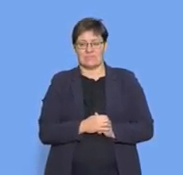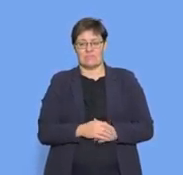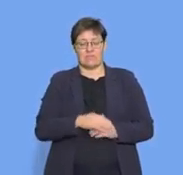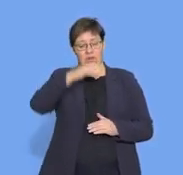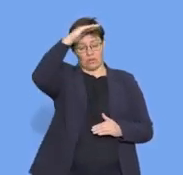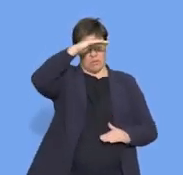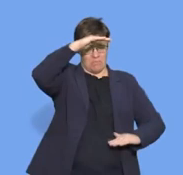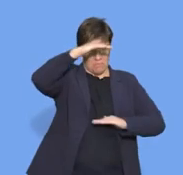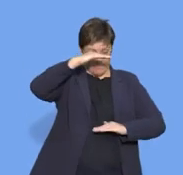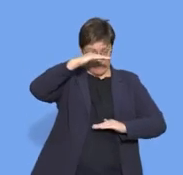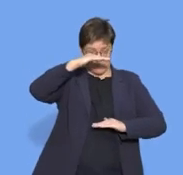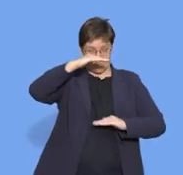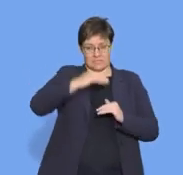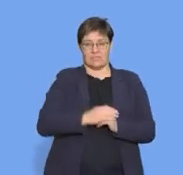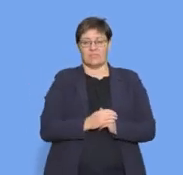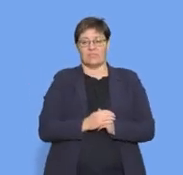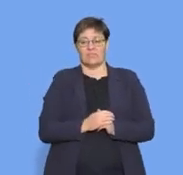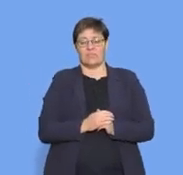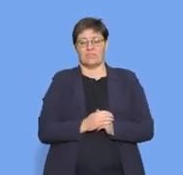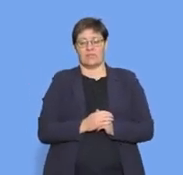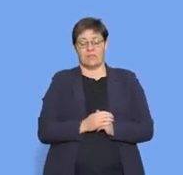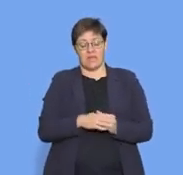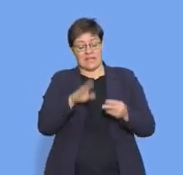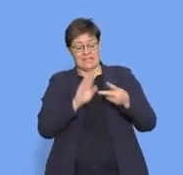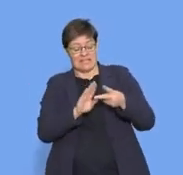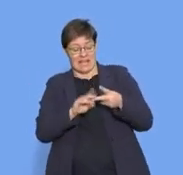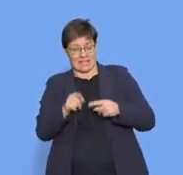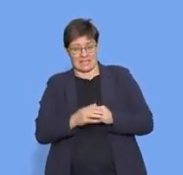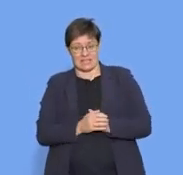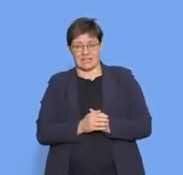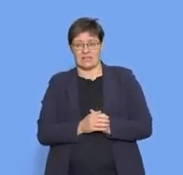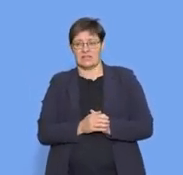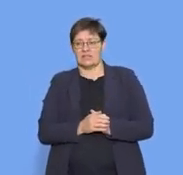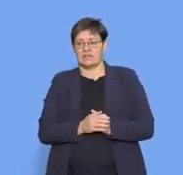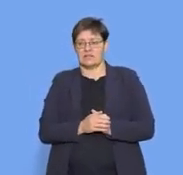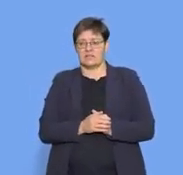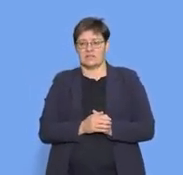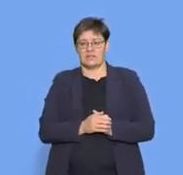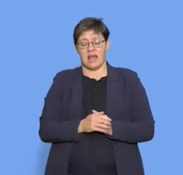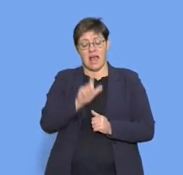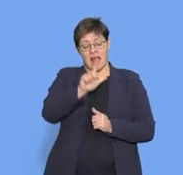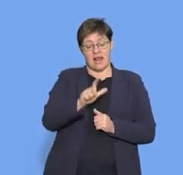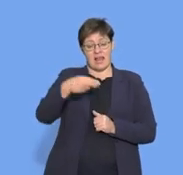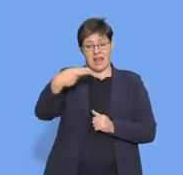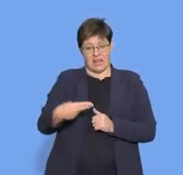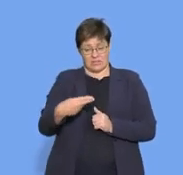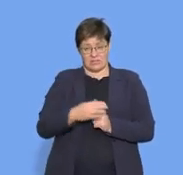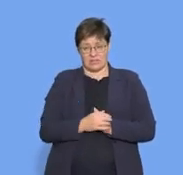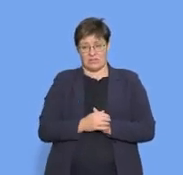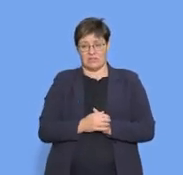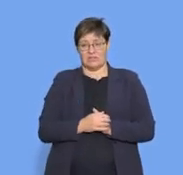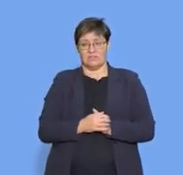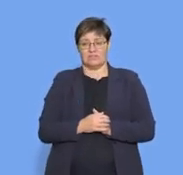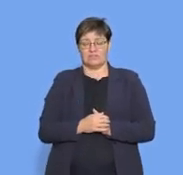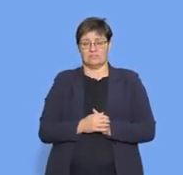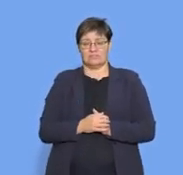the top triangle and the bottom triangle. Then where we have 2 times length times height, this